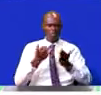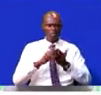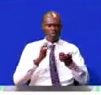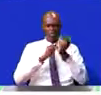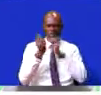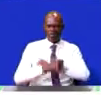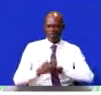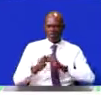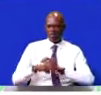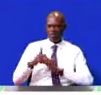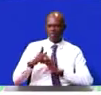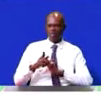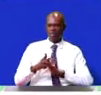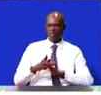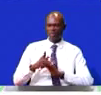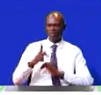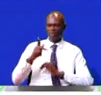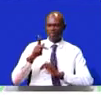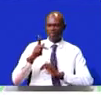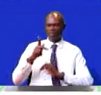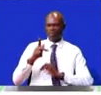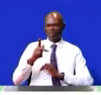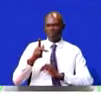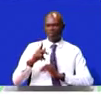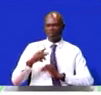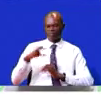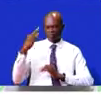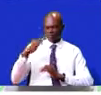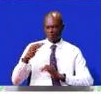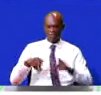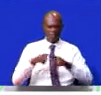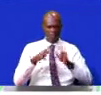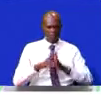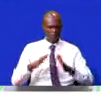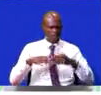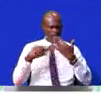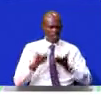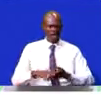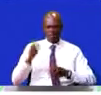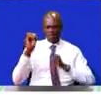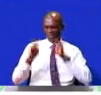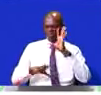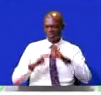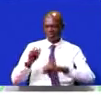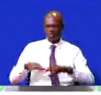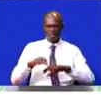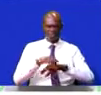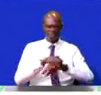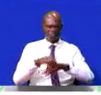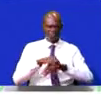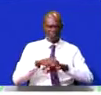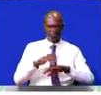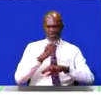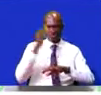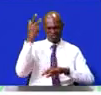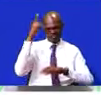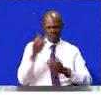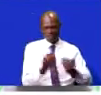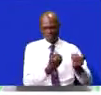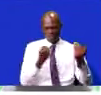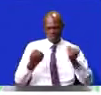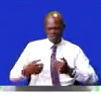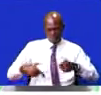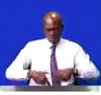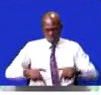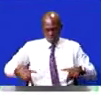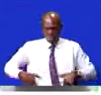polythene. So we also are designing a way of how we can dispose pampas. And